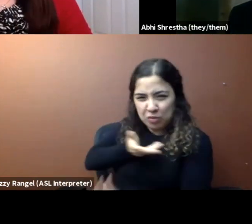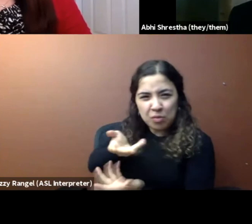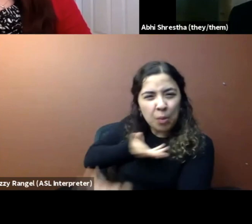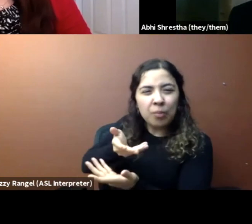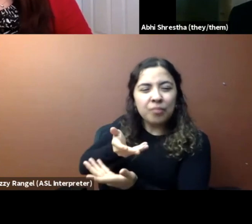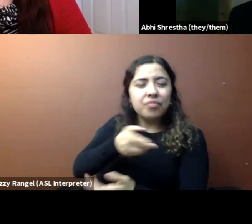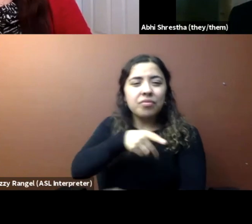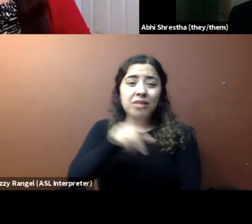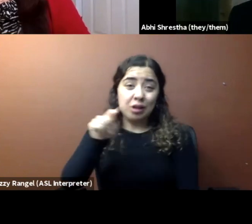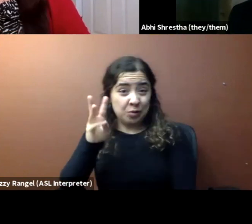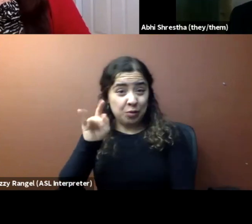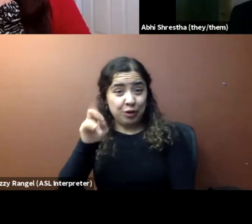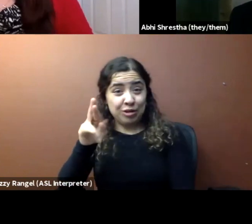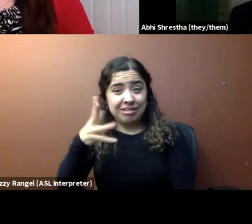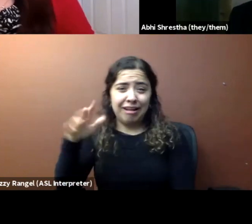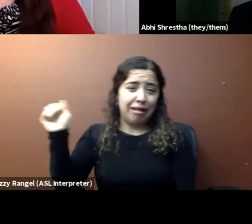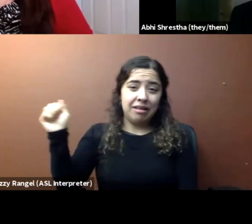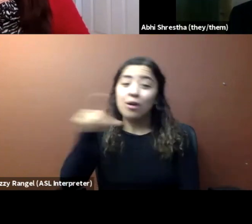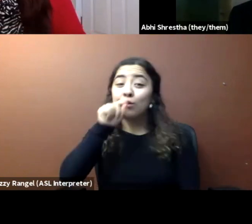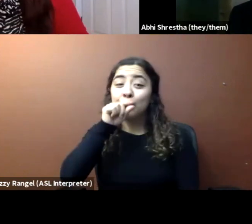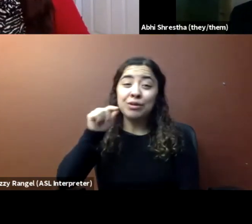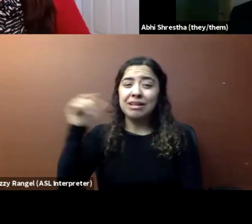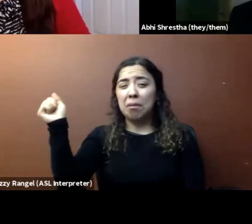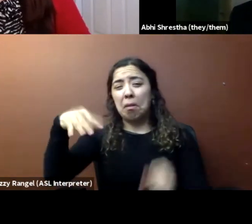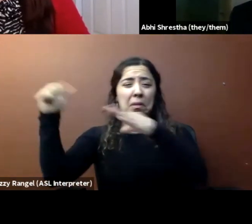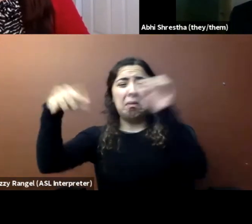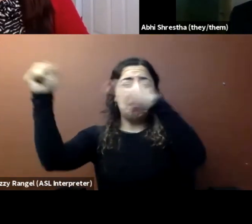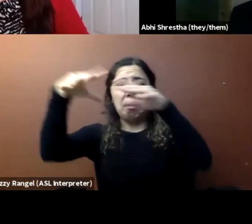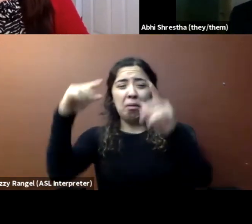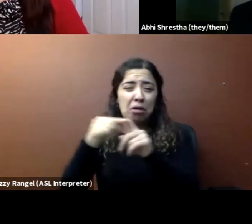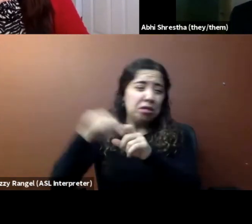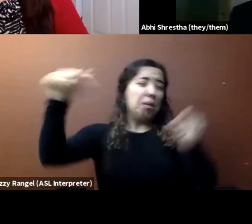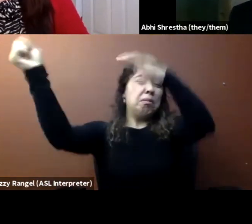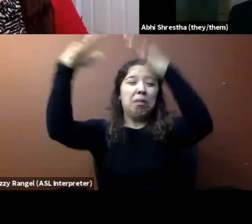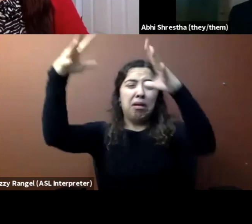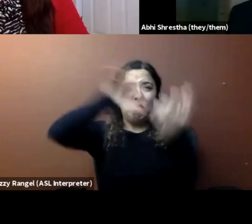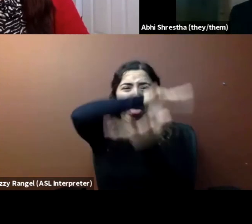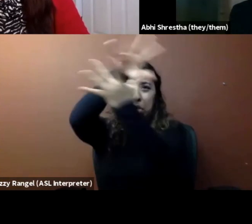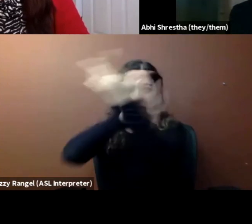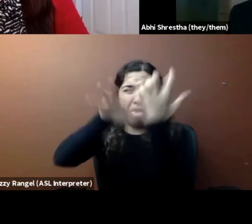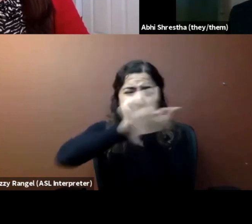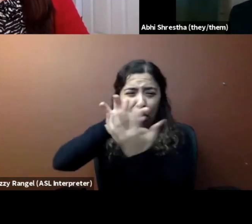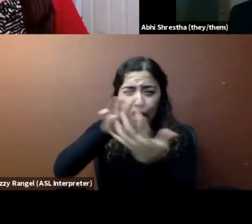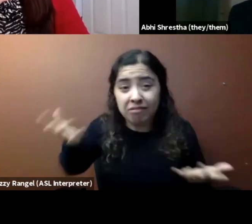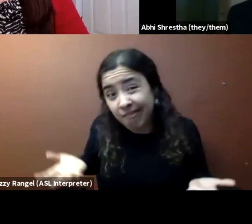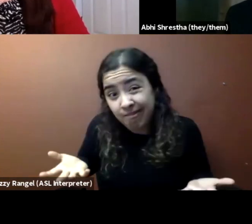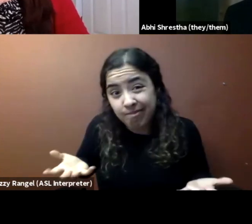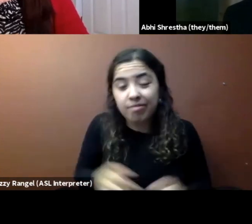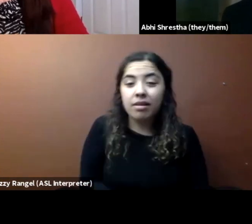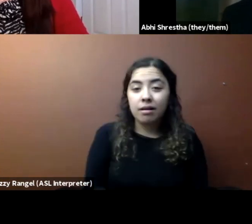a cesspool at times, to be quite honest. Yeah, absolutely. I'm excited to sort